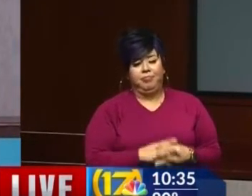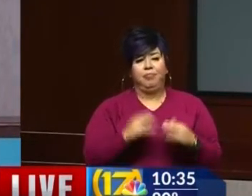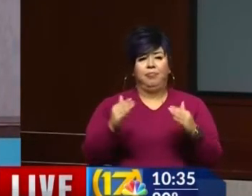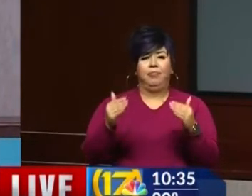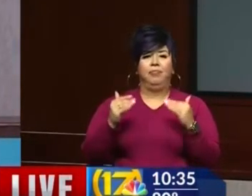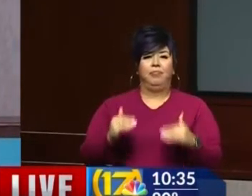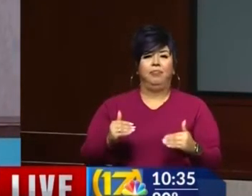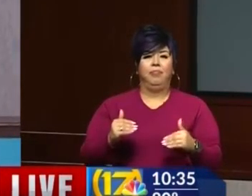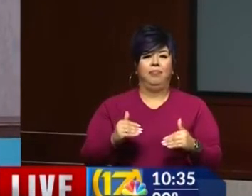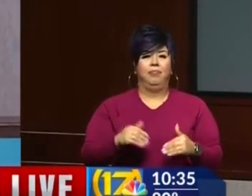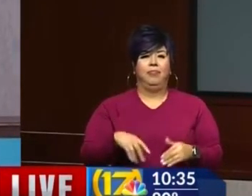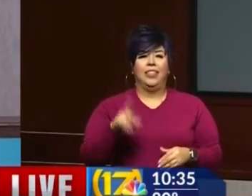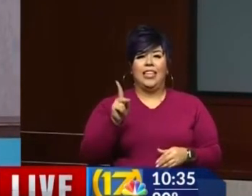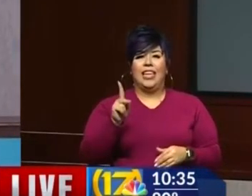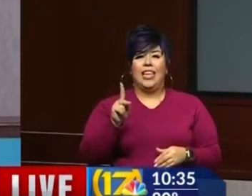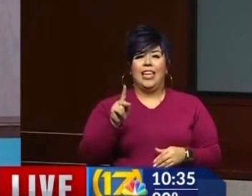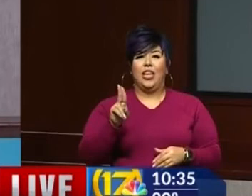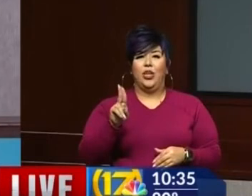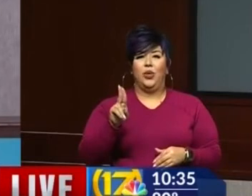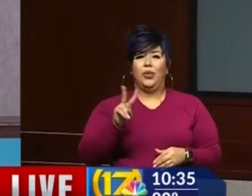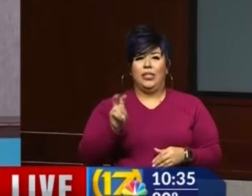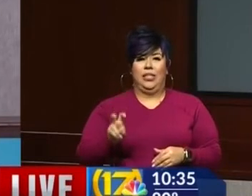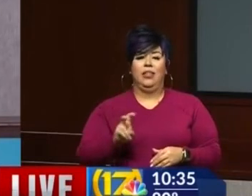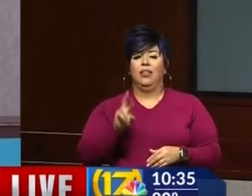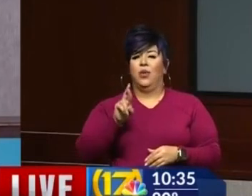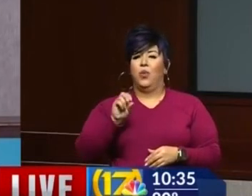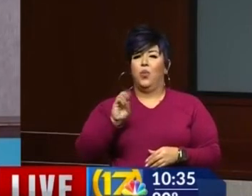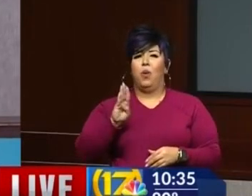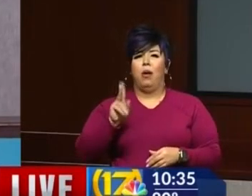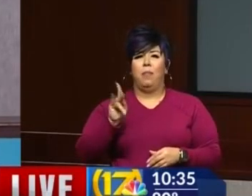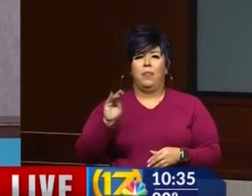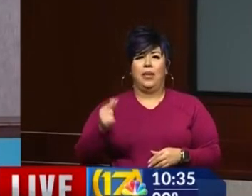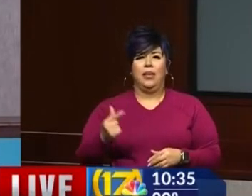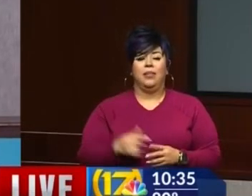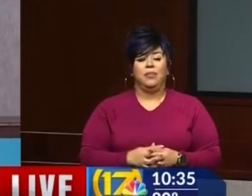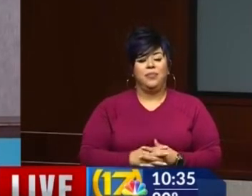Our next outlet is KUZZ. I believe we have Rob King on the line.